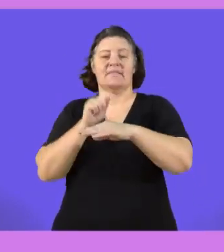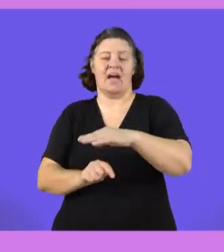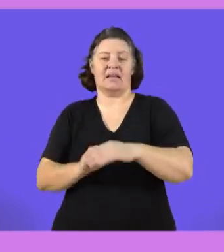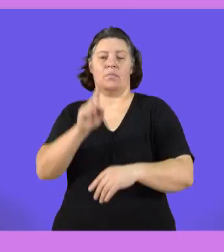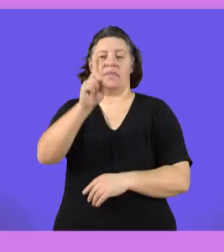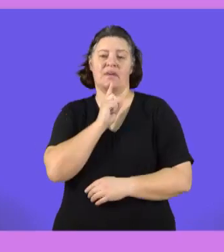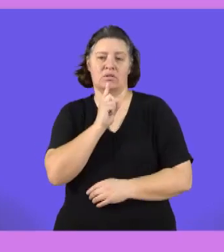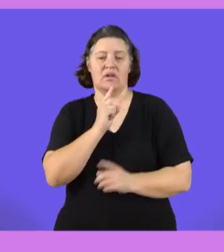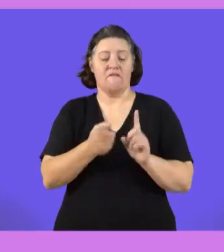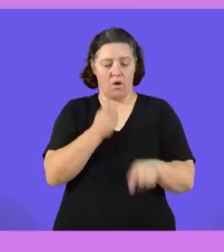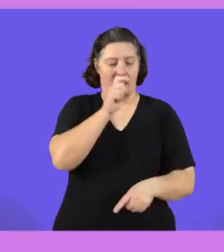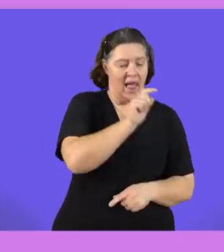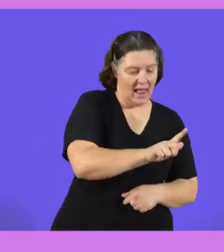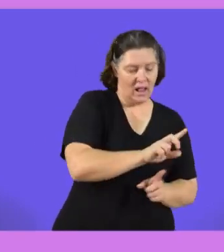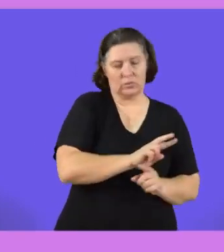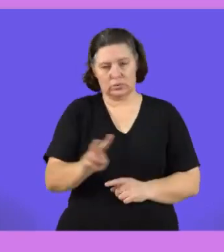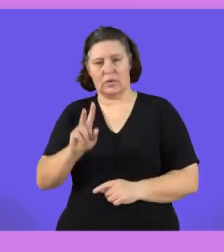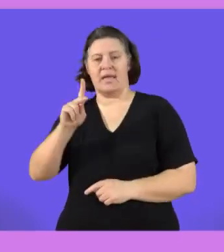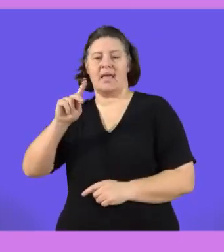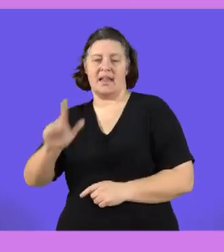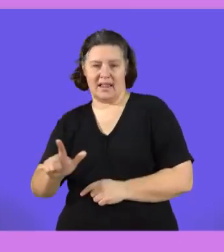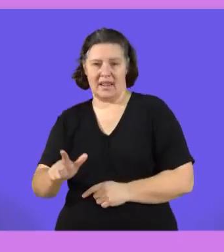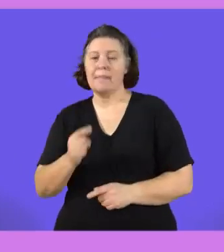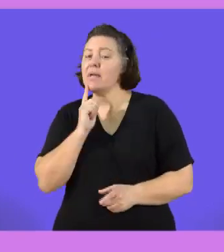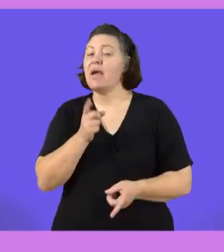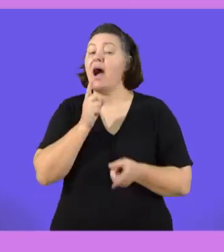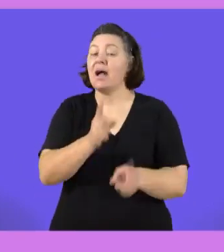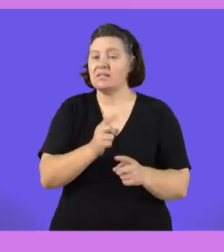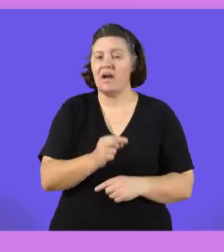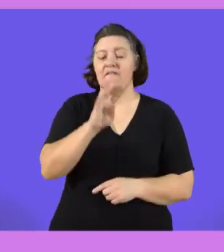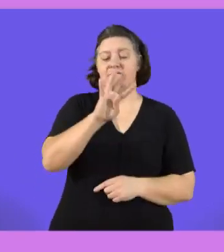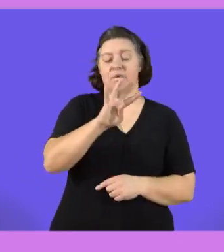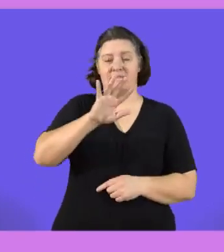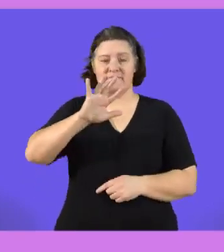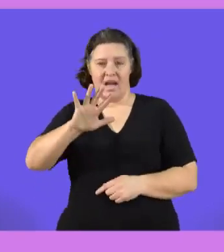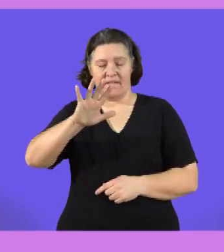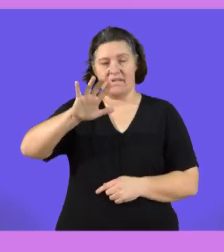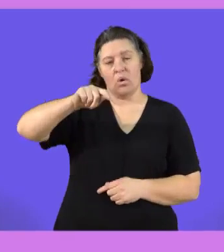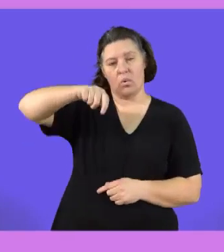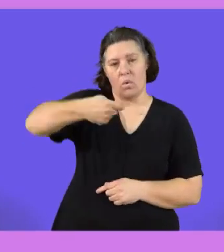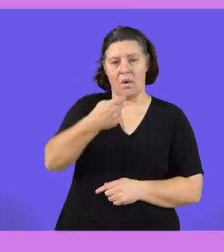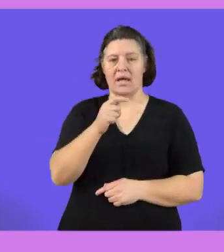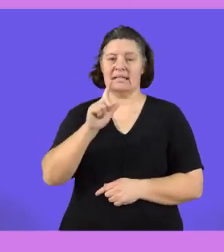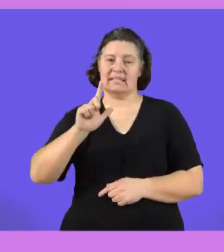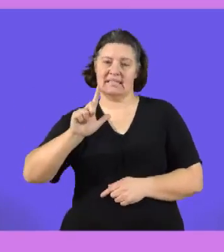again, because now I'm converting from liters into kiloliters, and that will give me an answer of